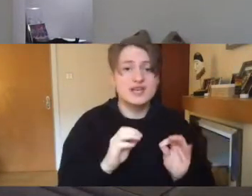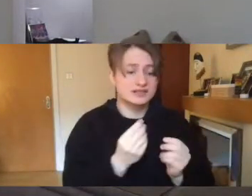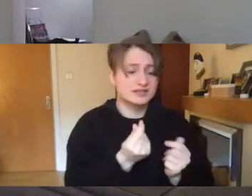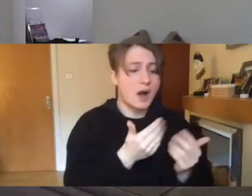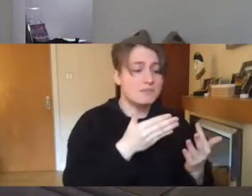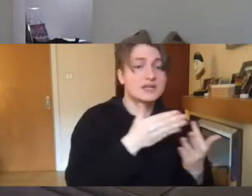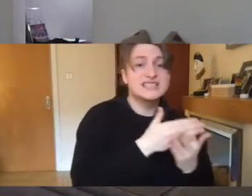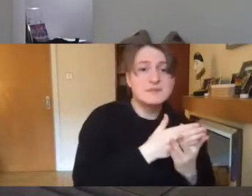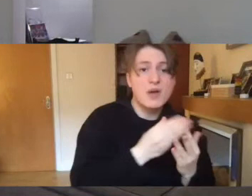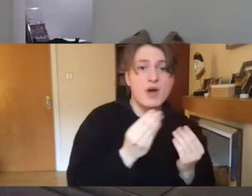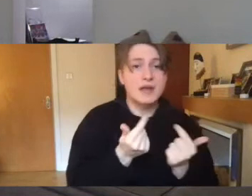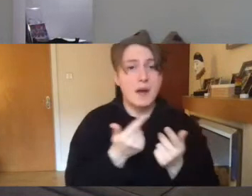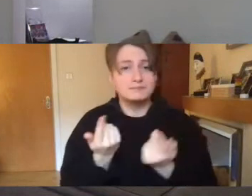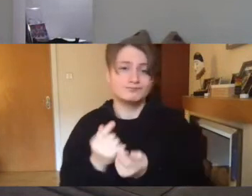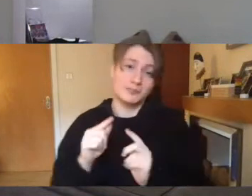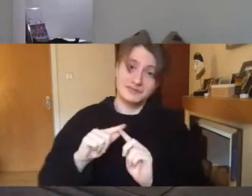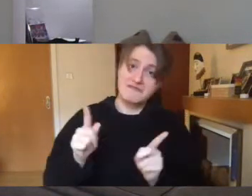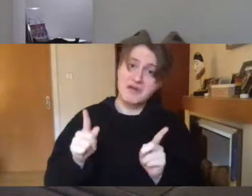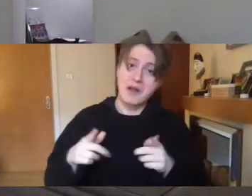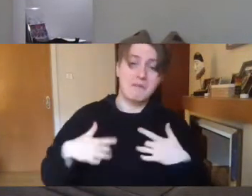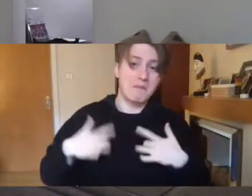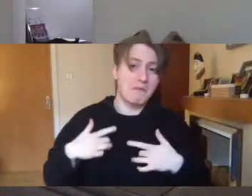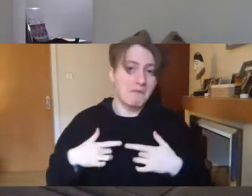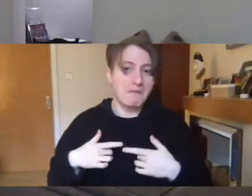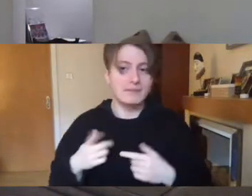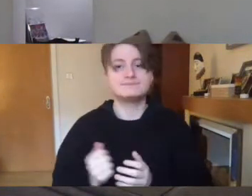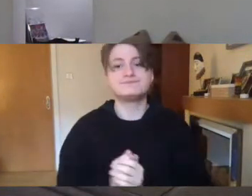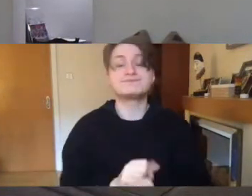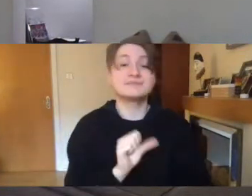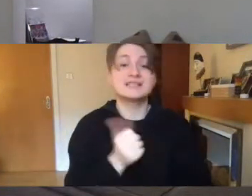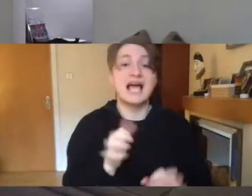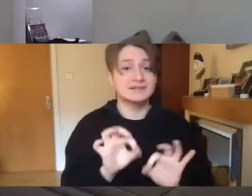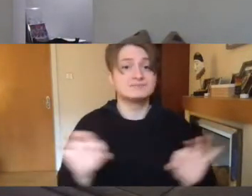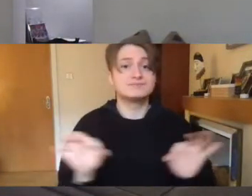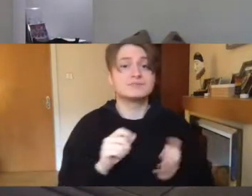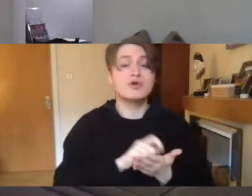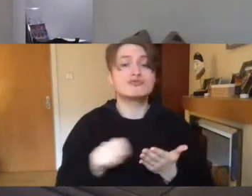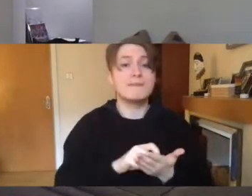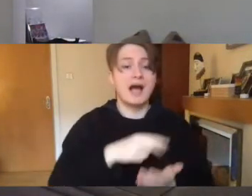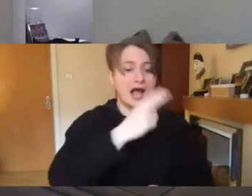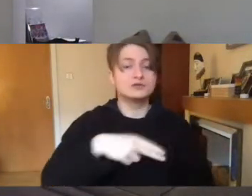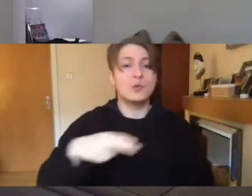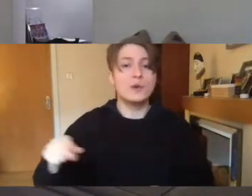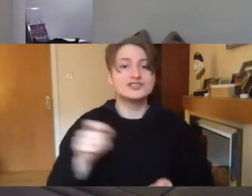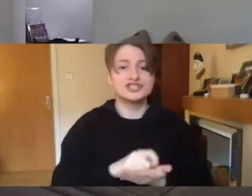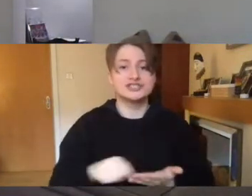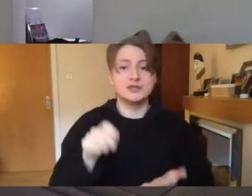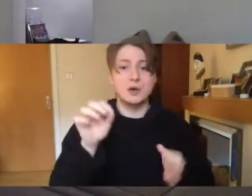So, hymn tune or Salmetone by Johann Kvandal.